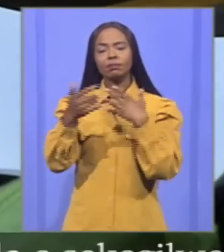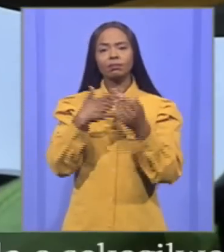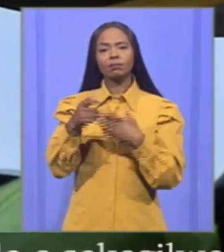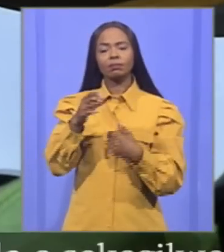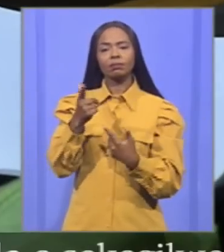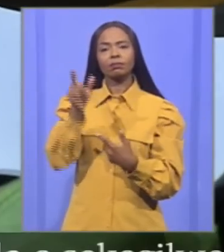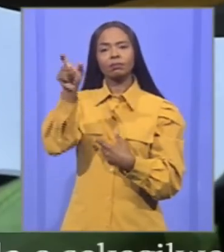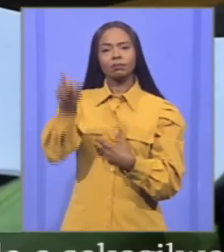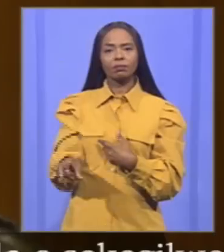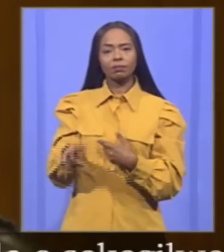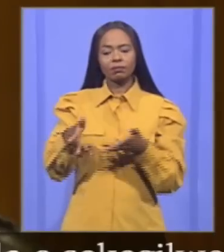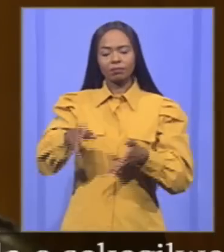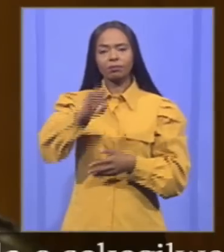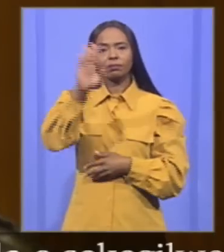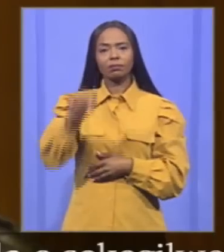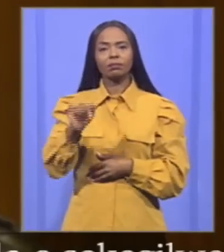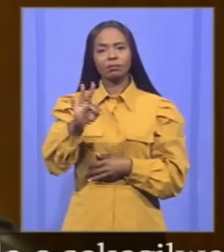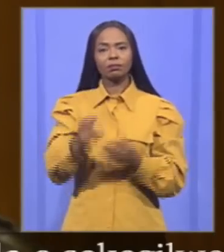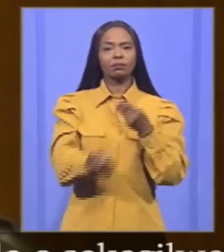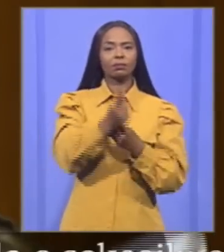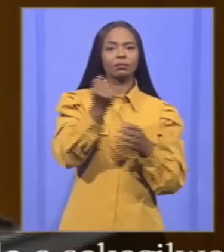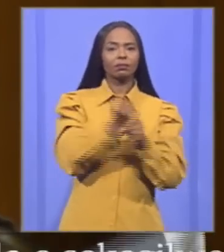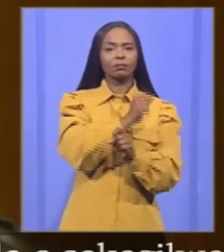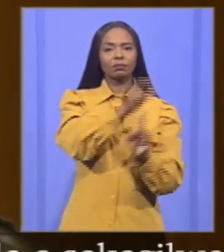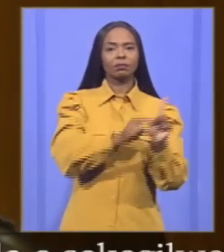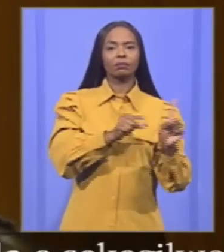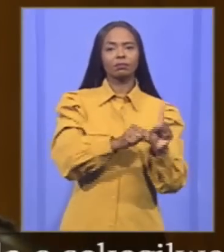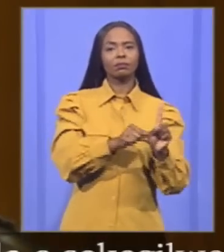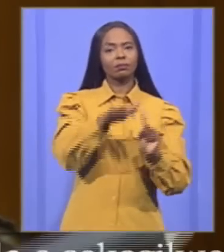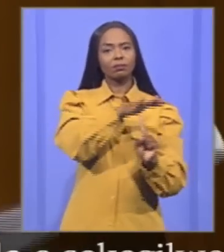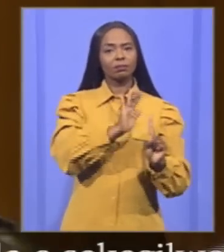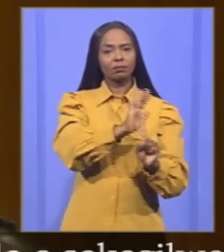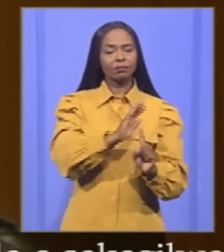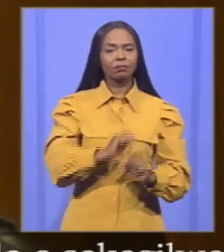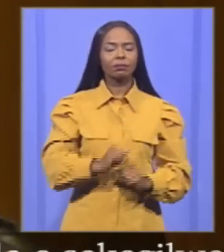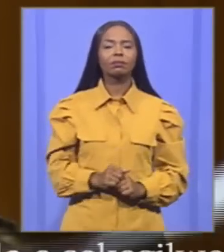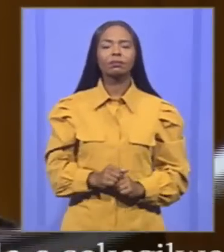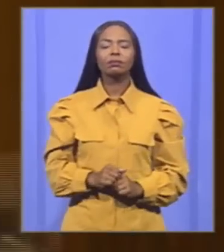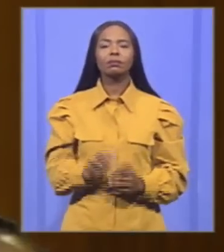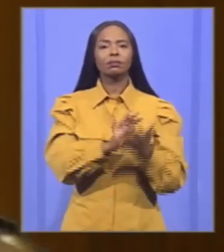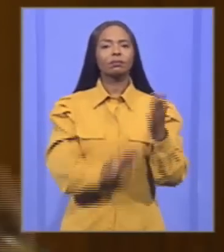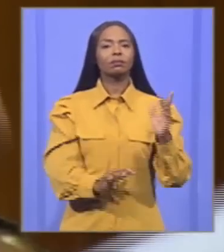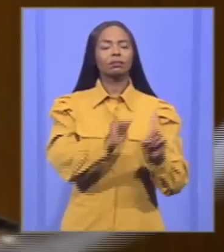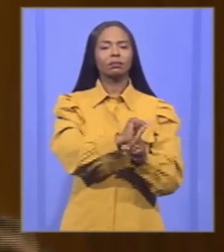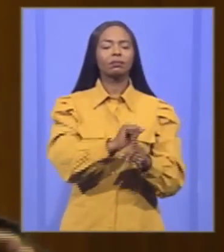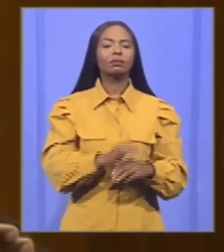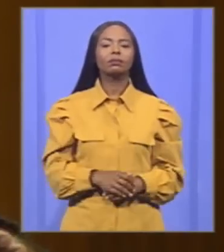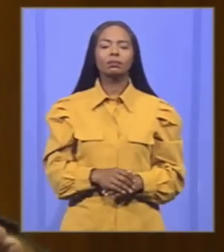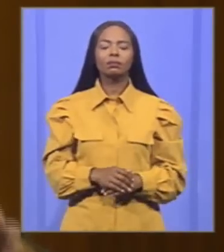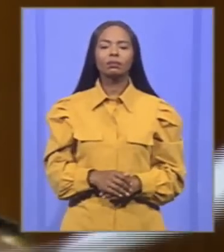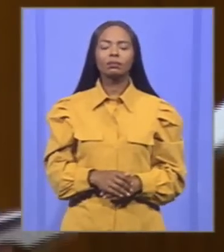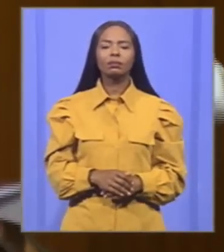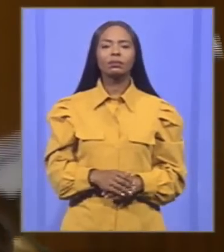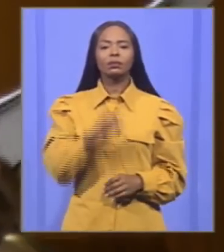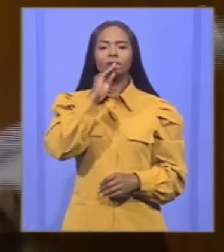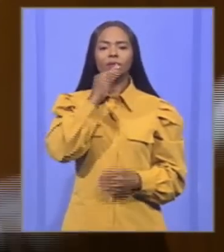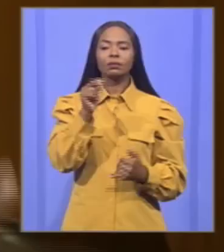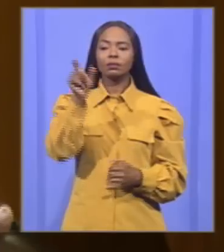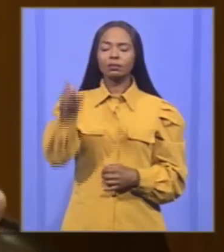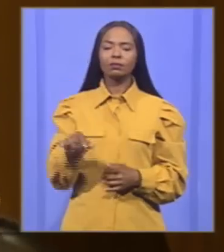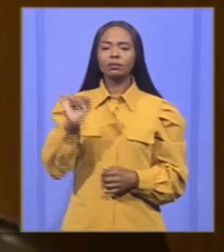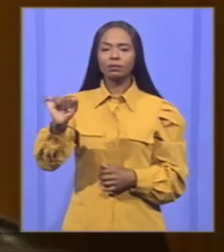iphitlhela ba le mo maemong a tshwanang le a ga Musa Kgotla. It's just a question of handing over your client so that he